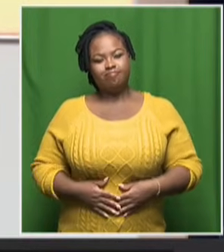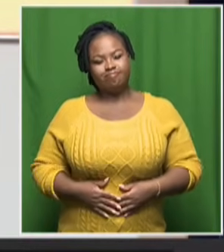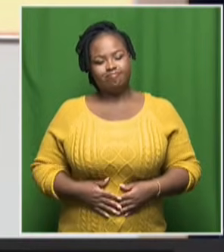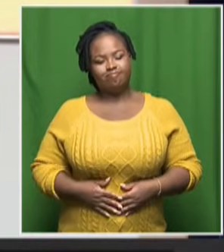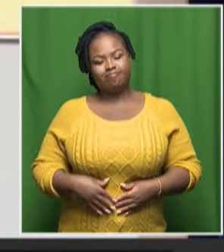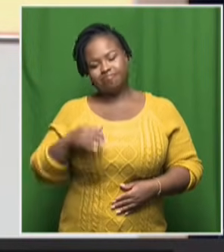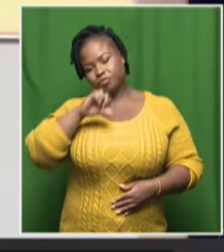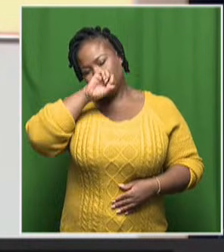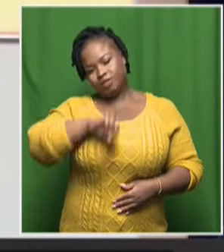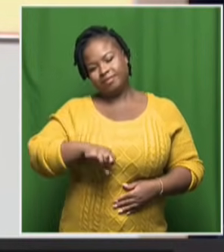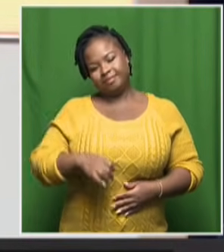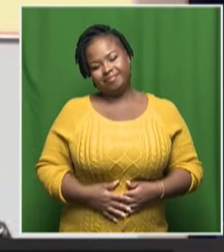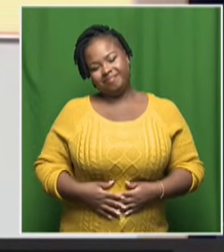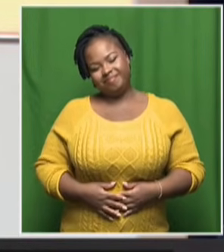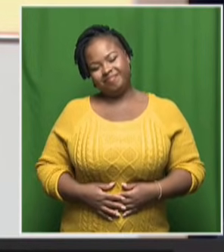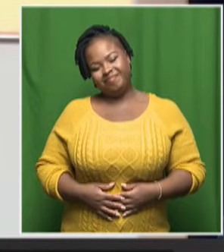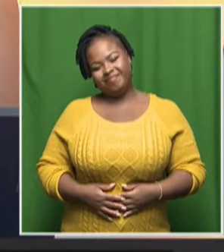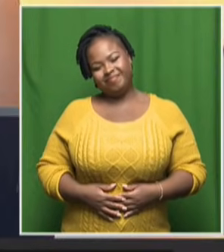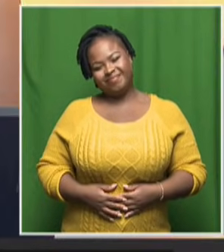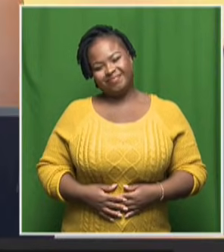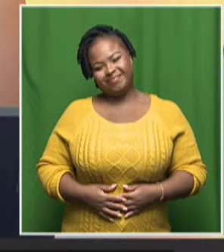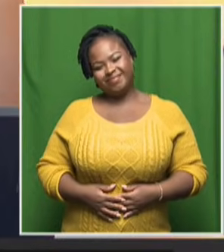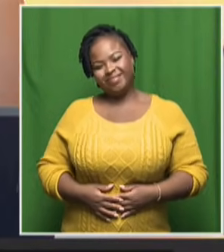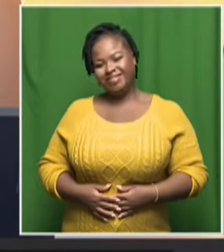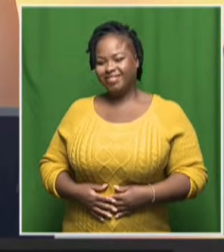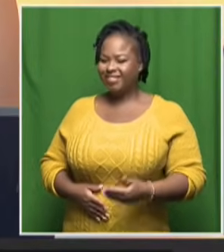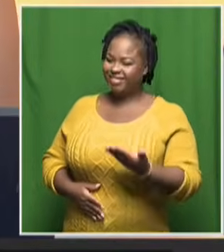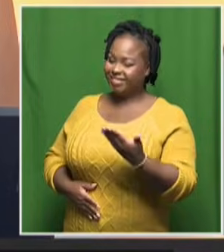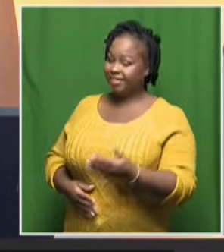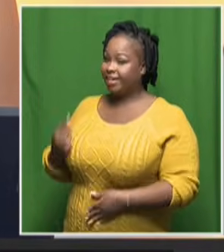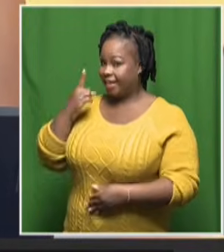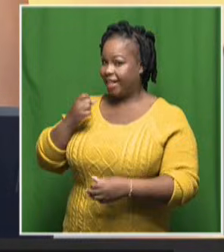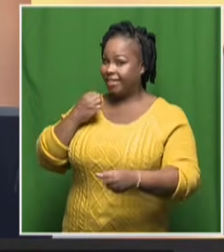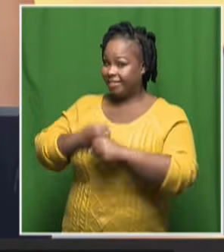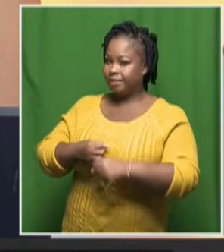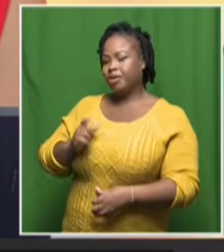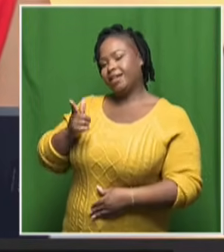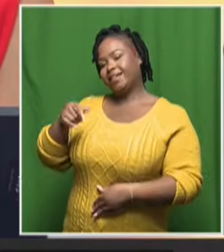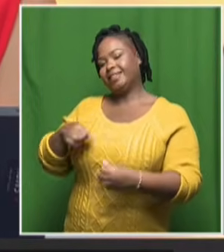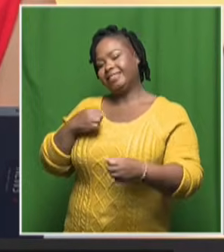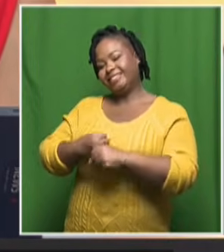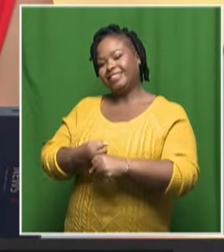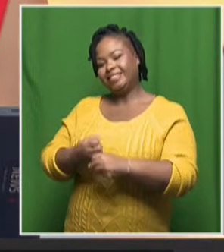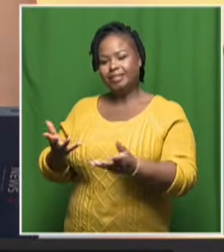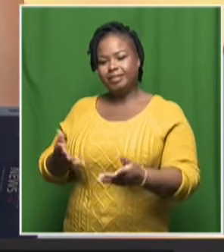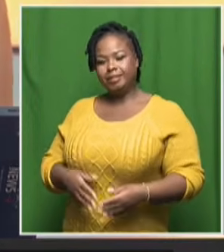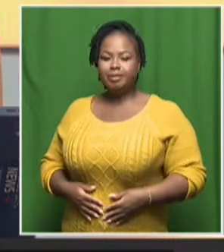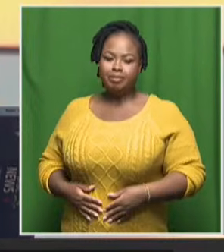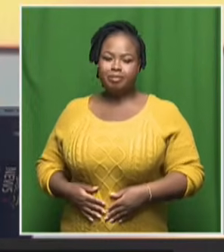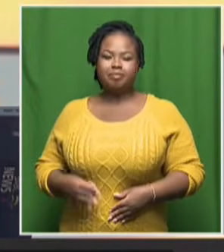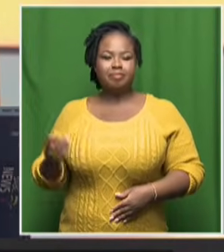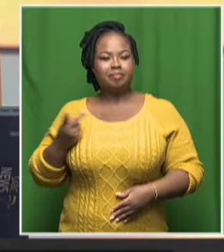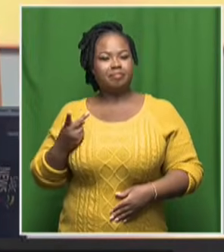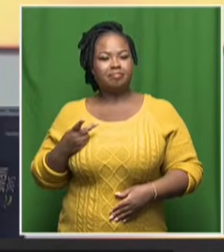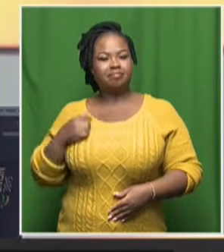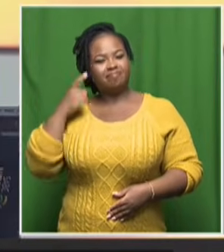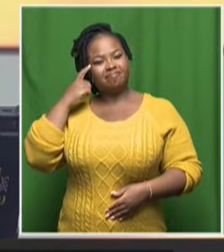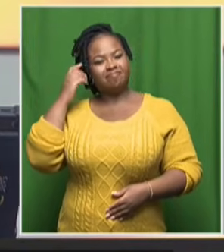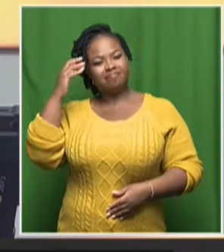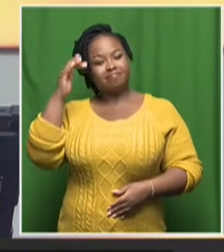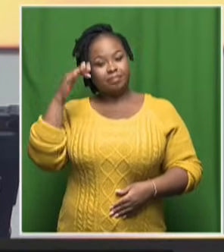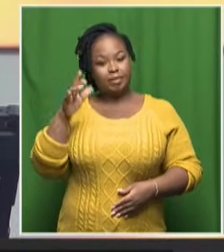Just hinting to the boss. I mean, do the animals sing? Well, next year or later this year, boss lady. But I mean, I'm just wondering about the